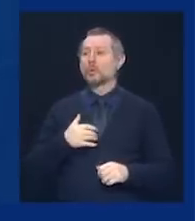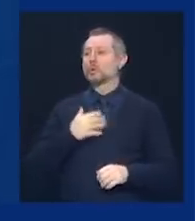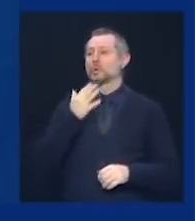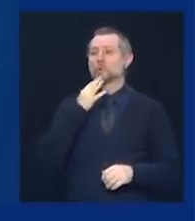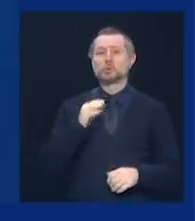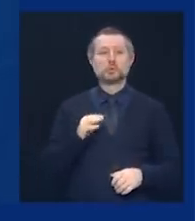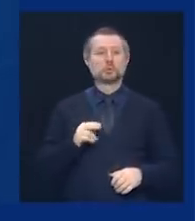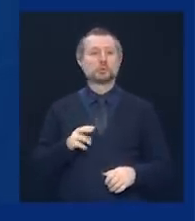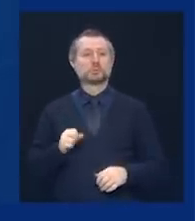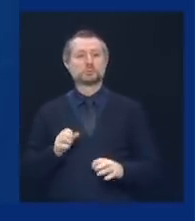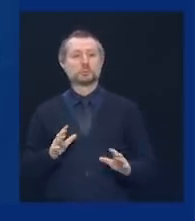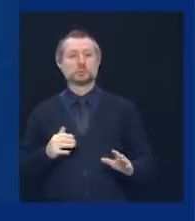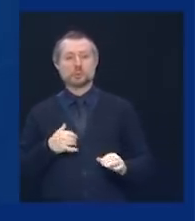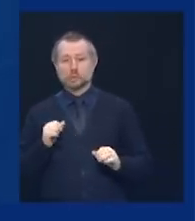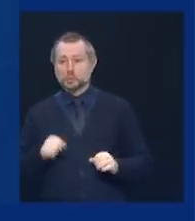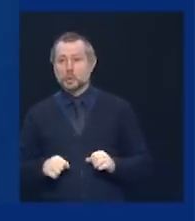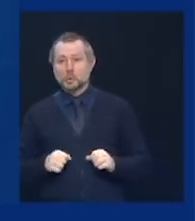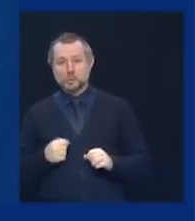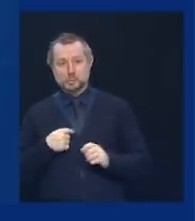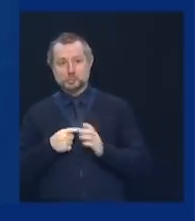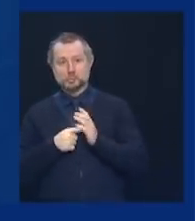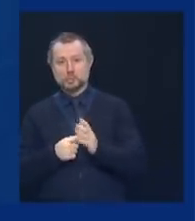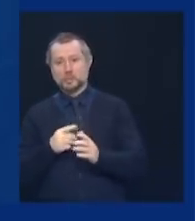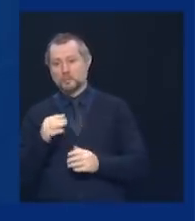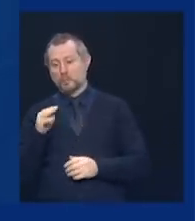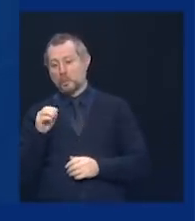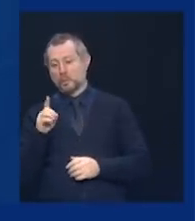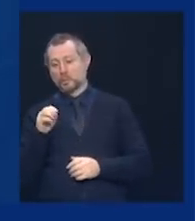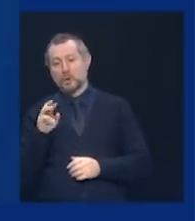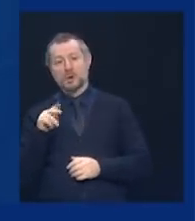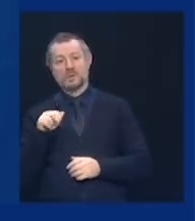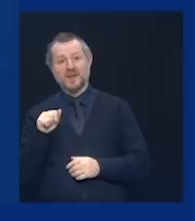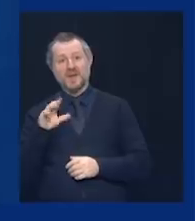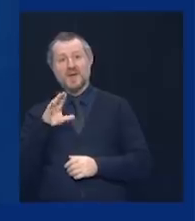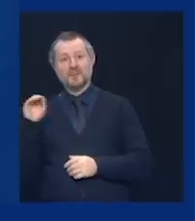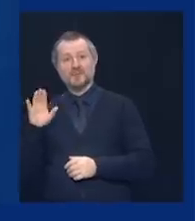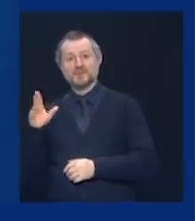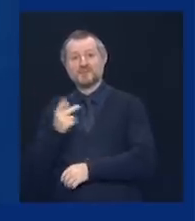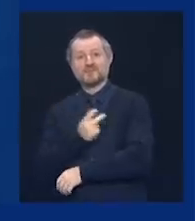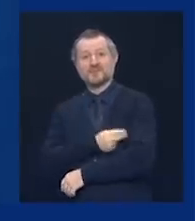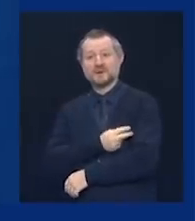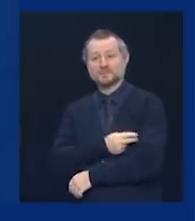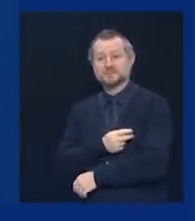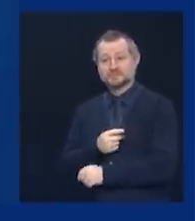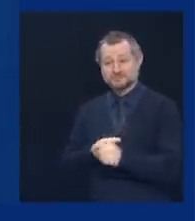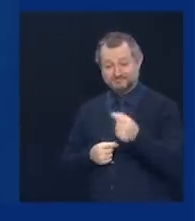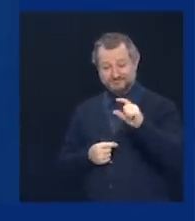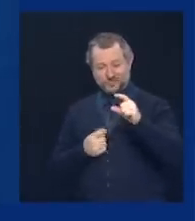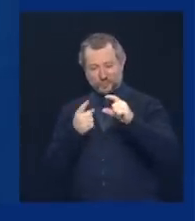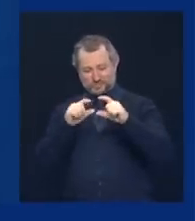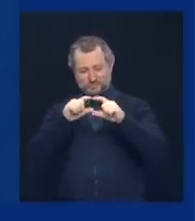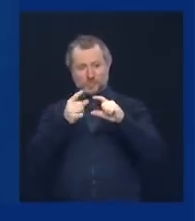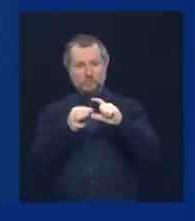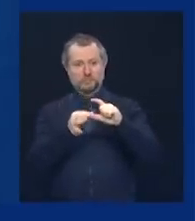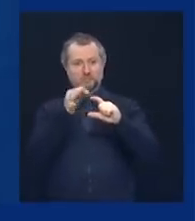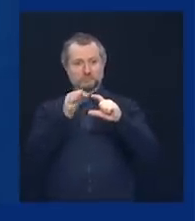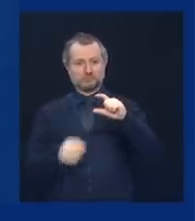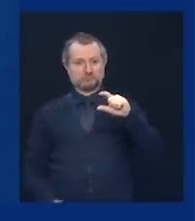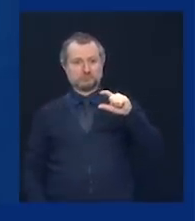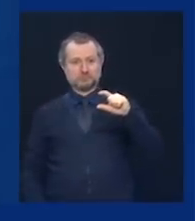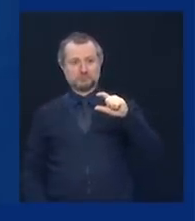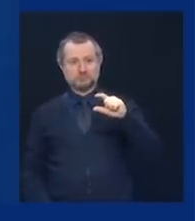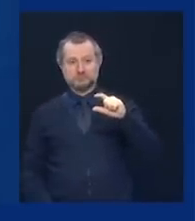Moderna COVID-19 vaccination kit. This is the Moderna vial.